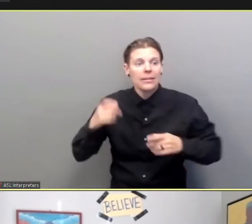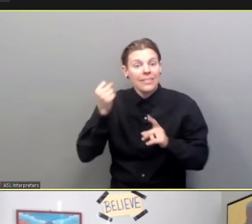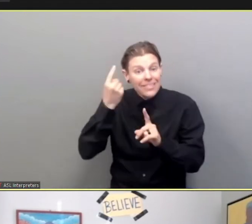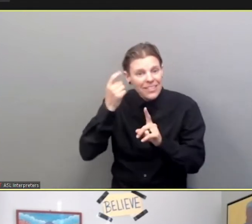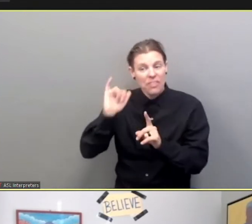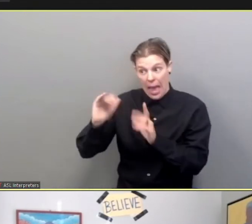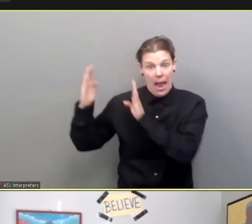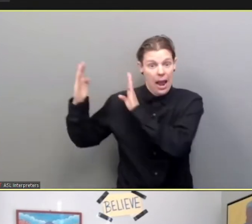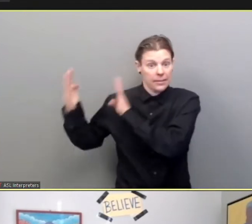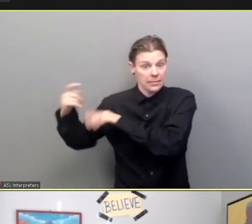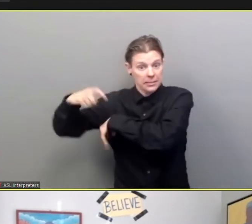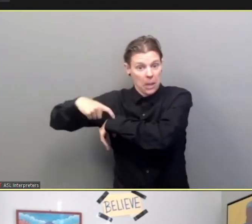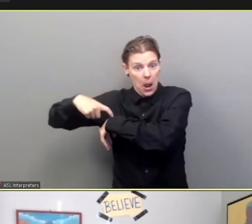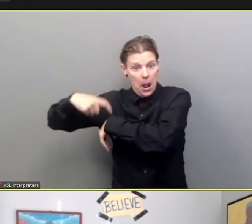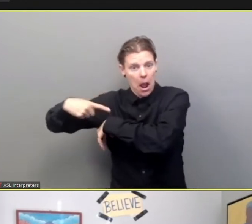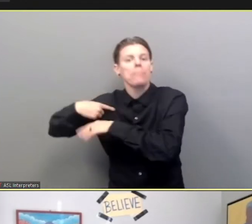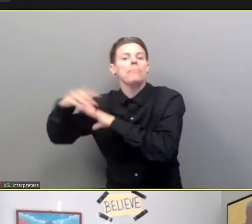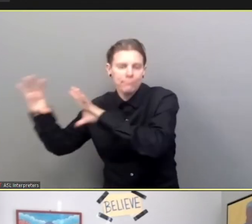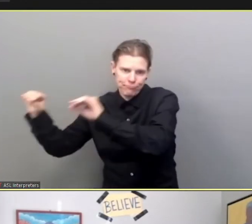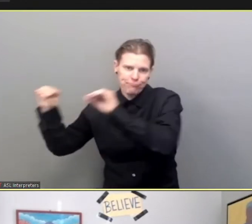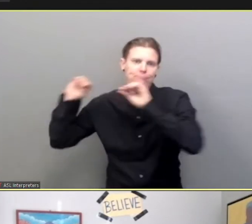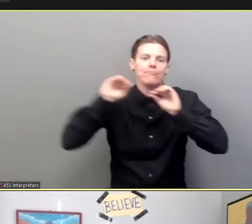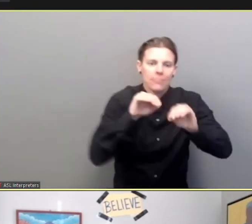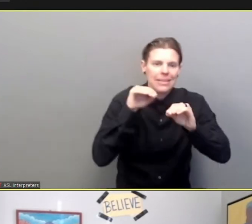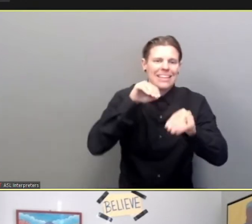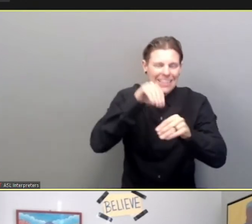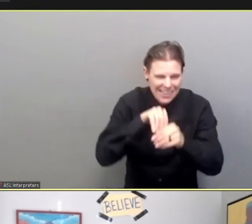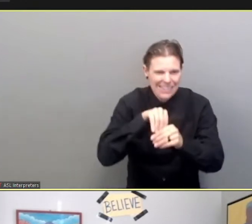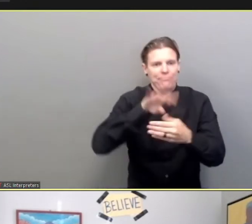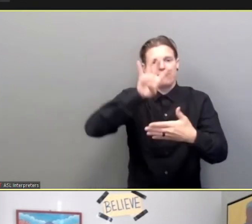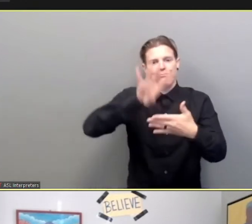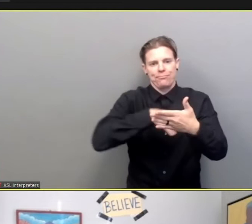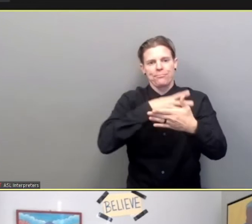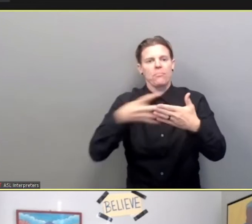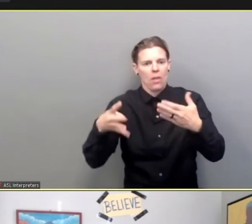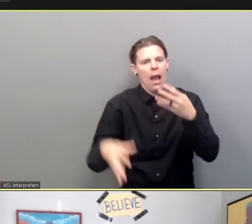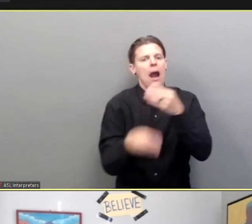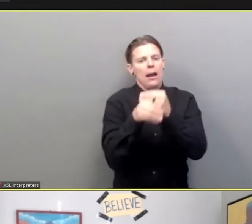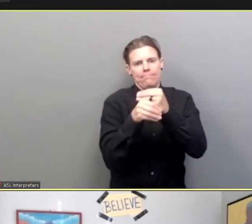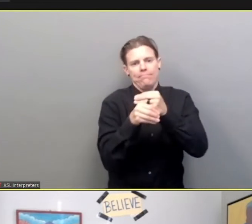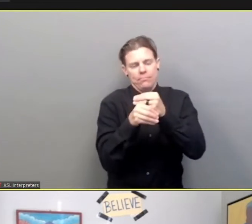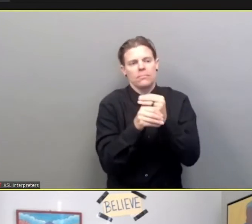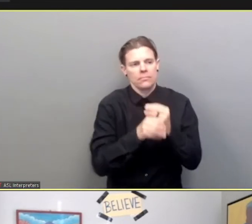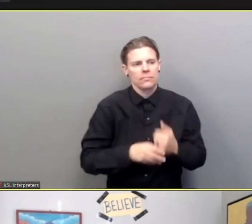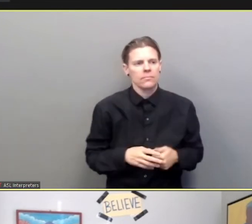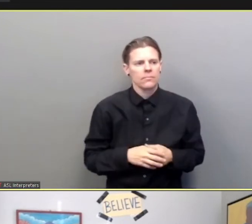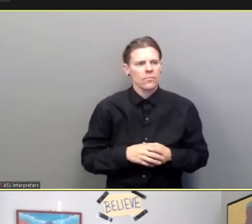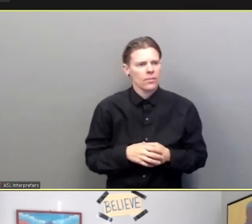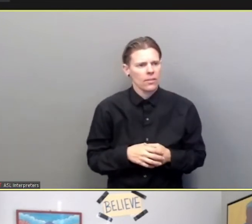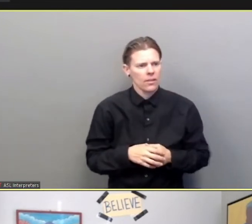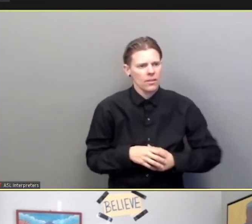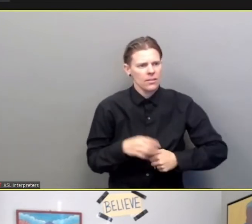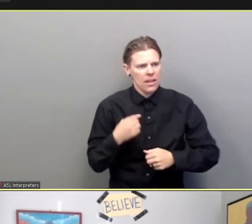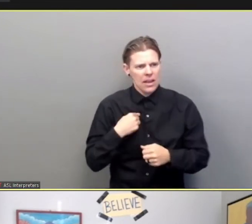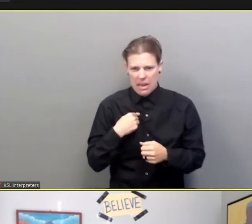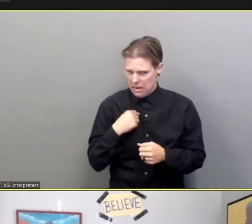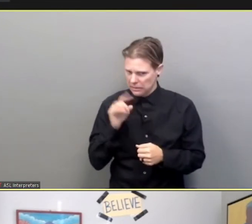overall group, and so I'm one of those people in the, what would it be, 98 or 97.5